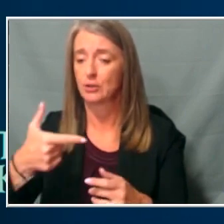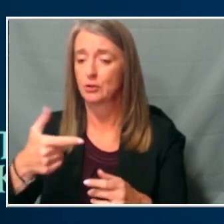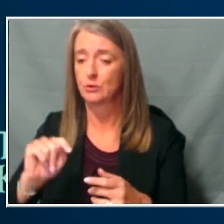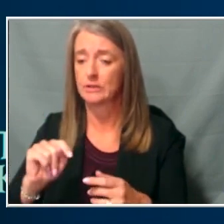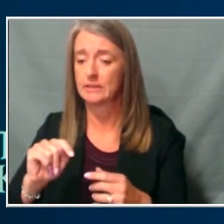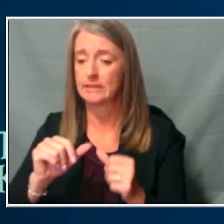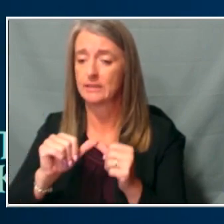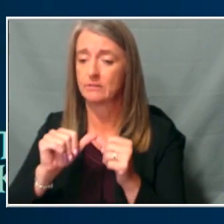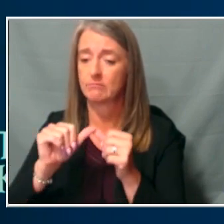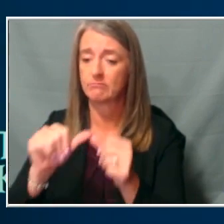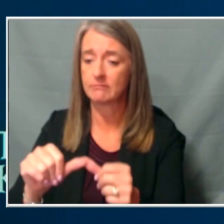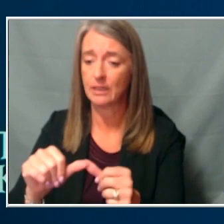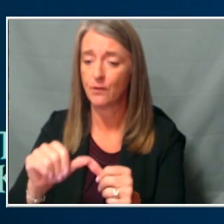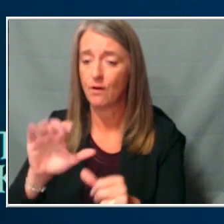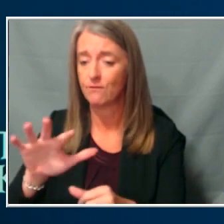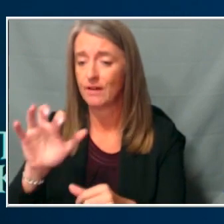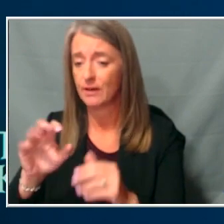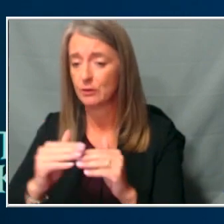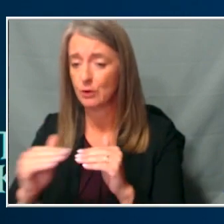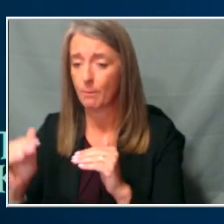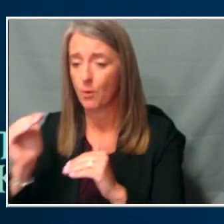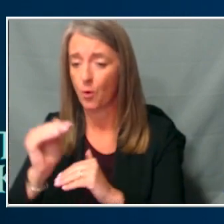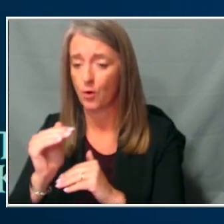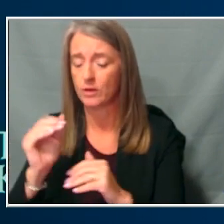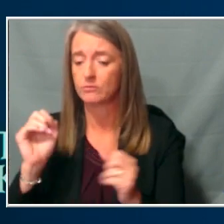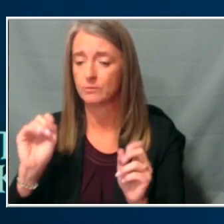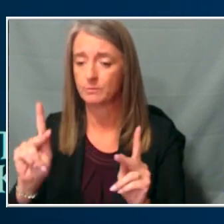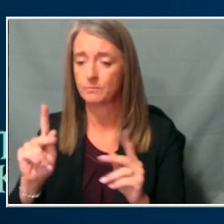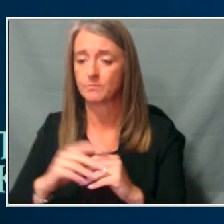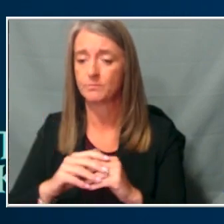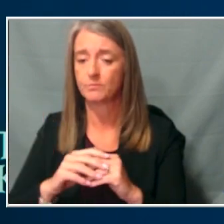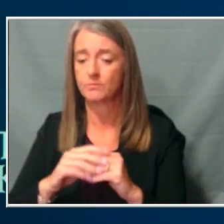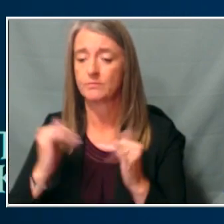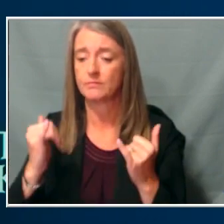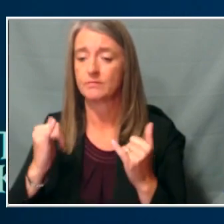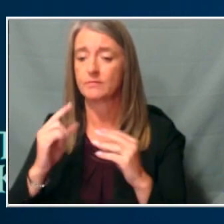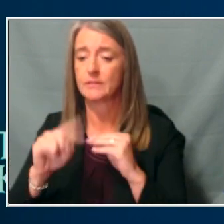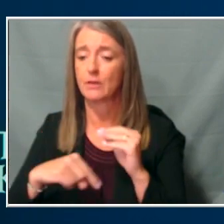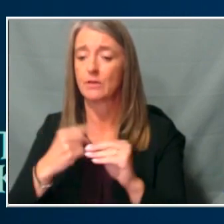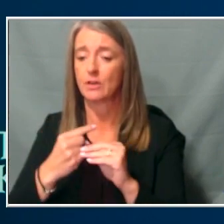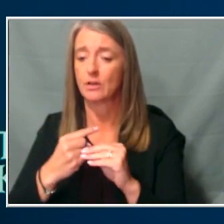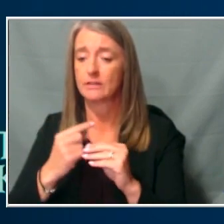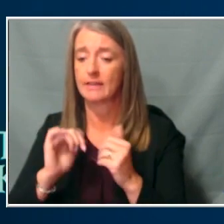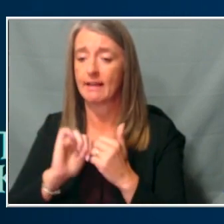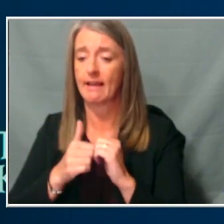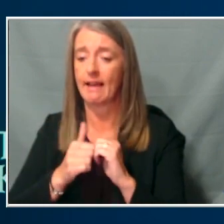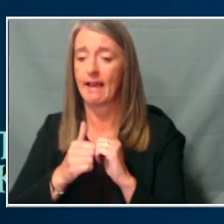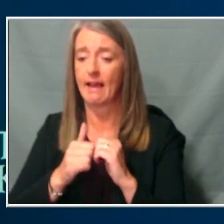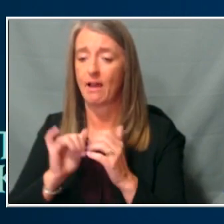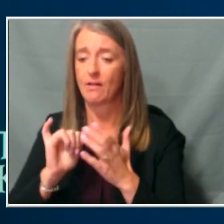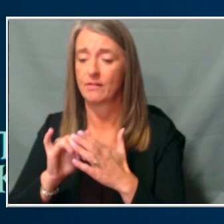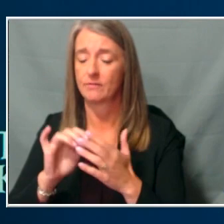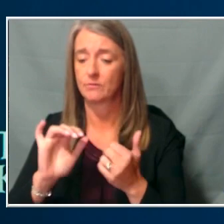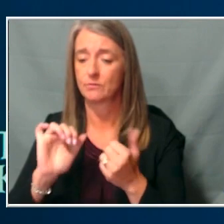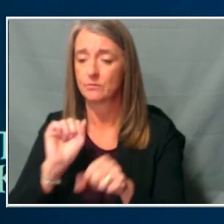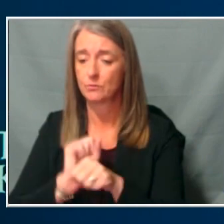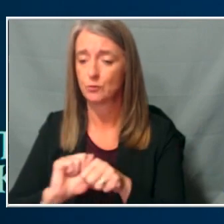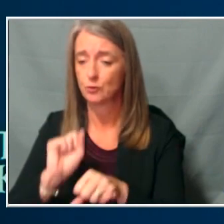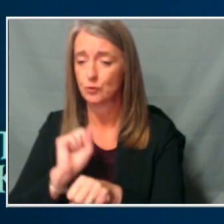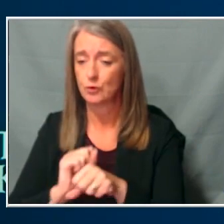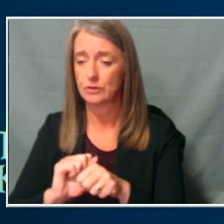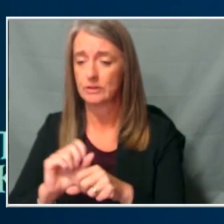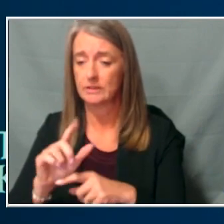500 or more, okay? Now, in regards to the way that the mechanism and the way that it works, so